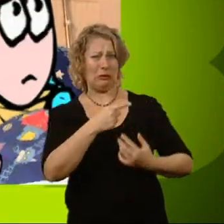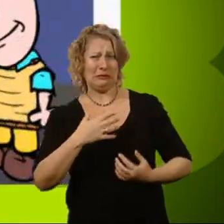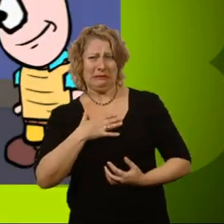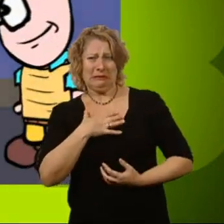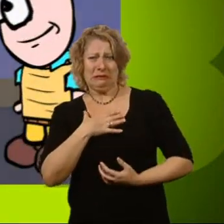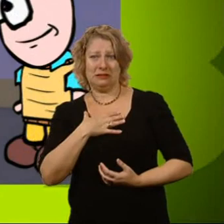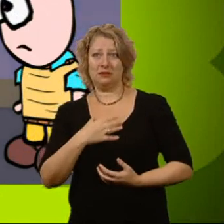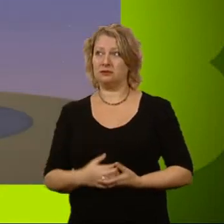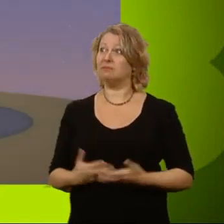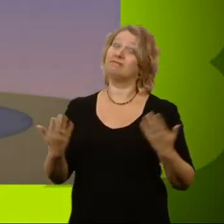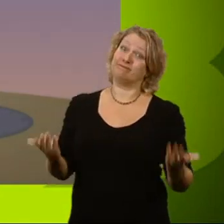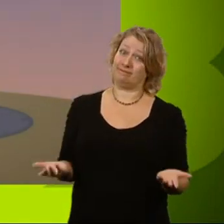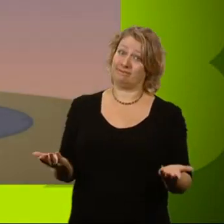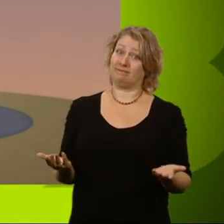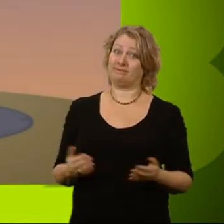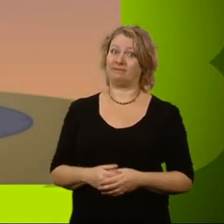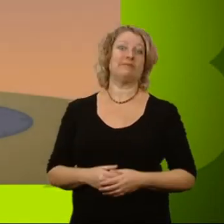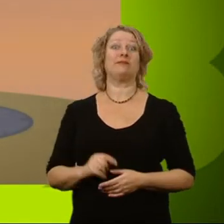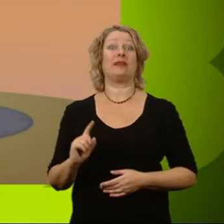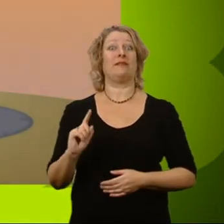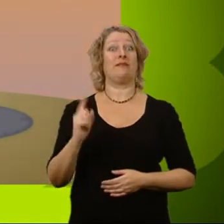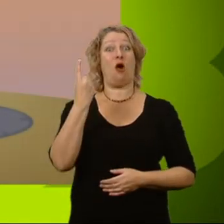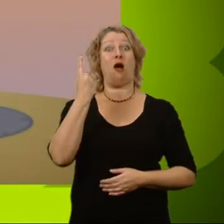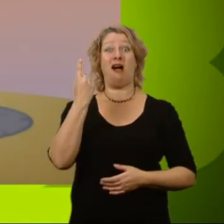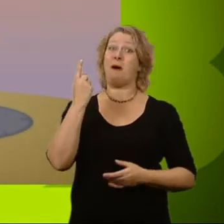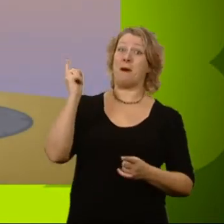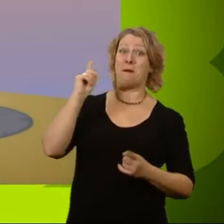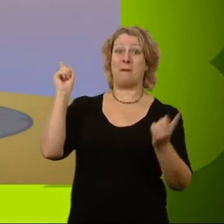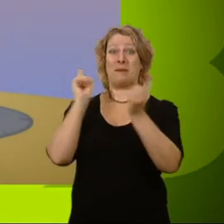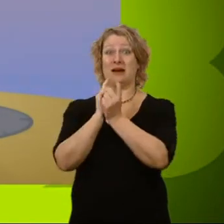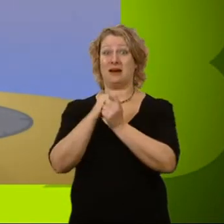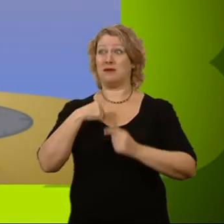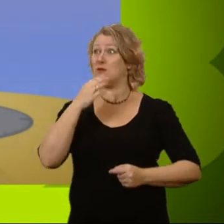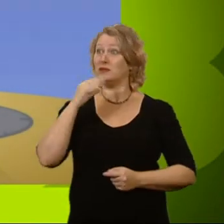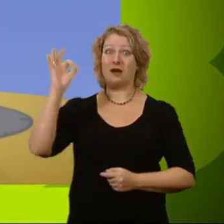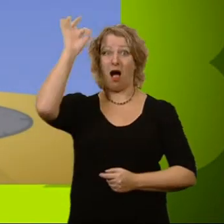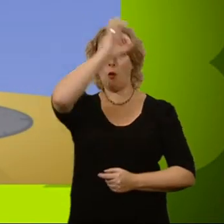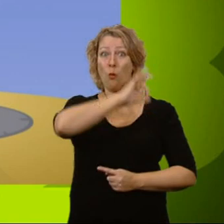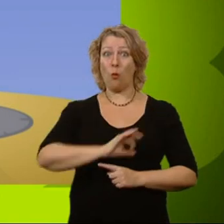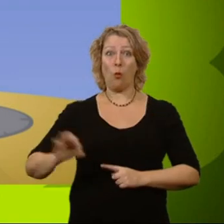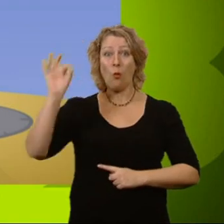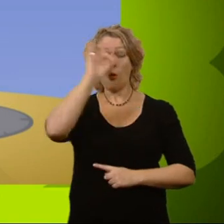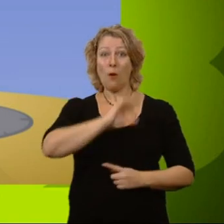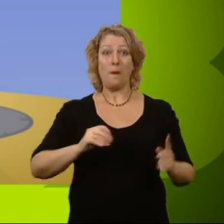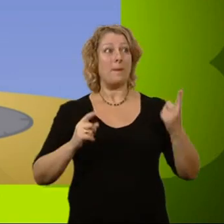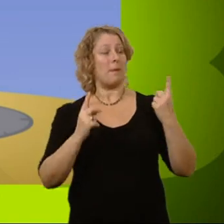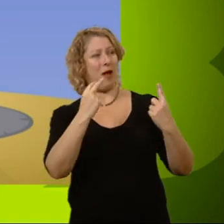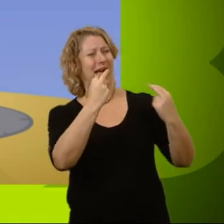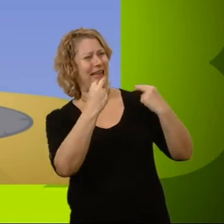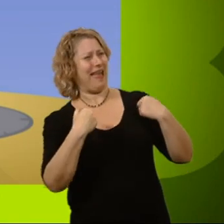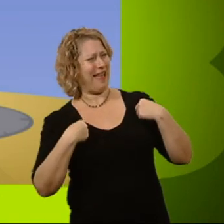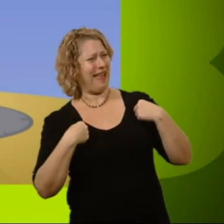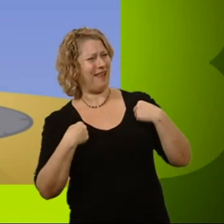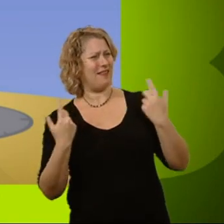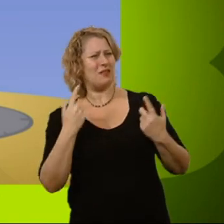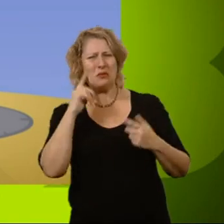heard. Ding dong! The first way people measured the time was by using the sun. At first, people just looked up to